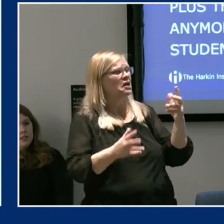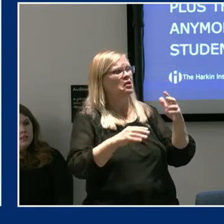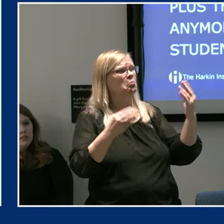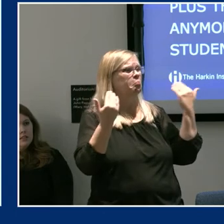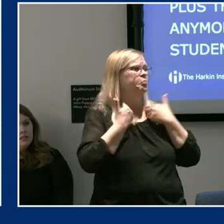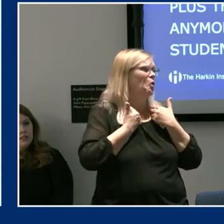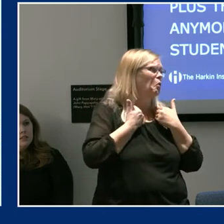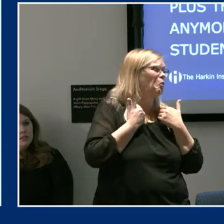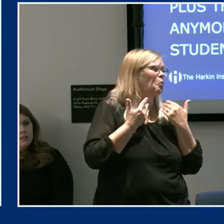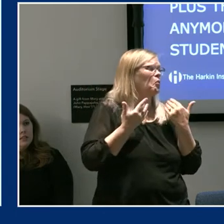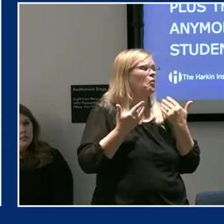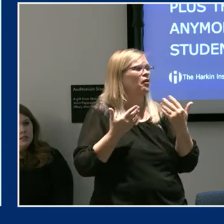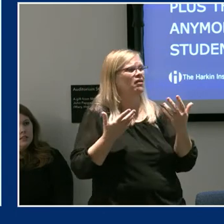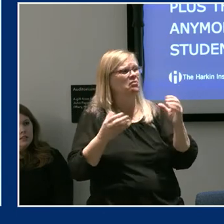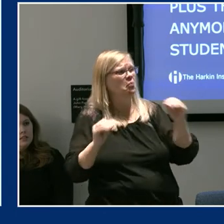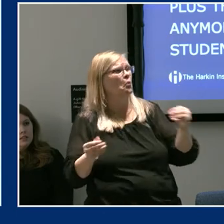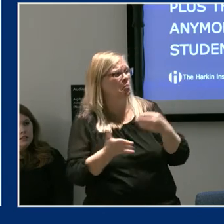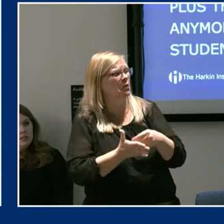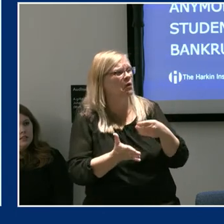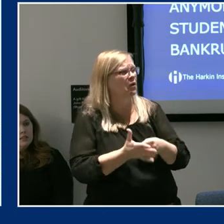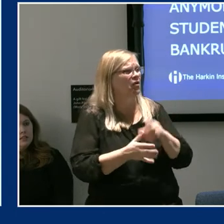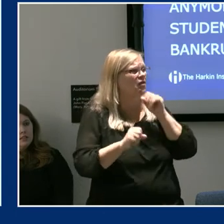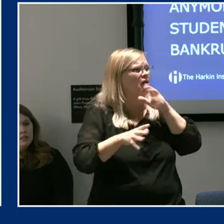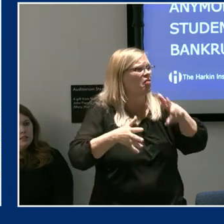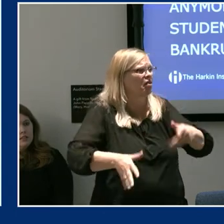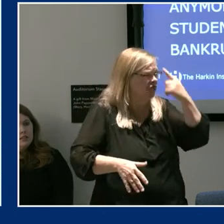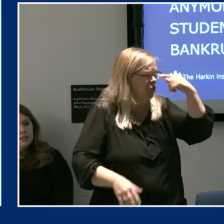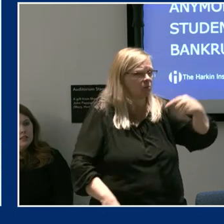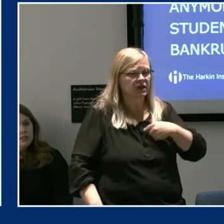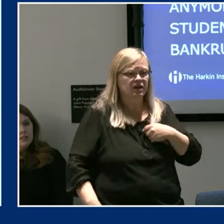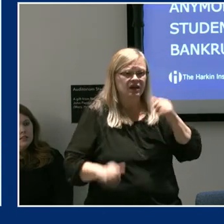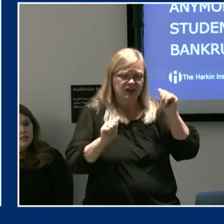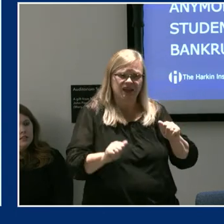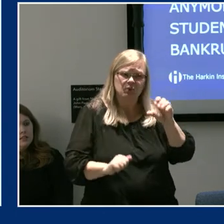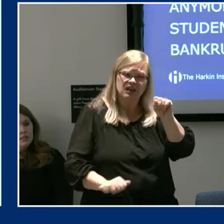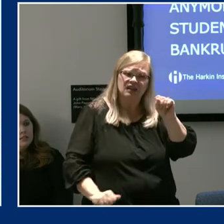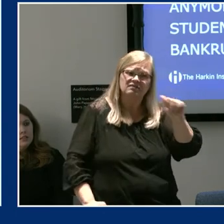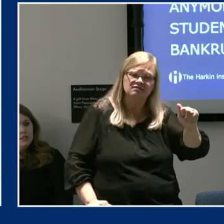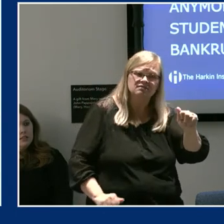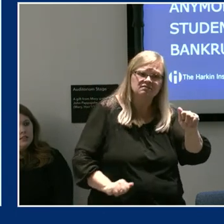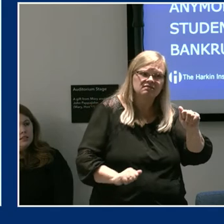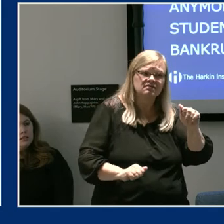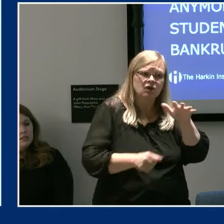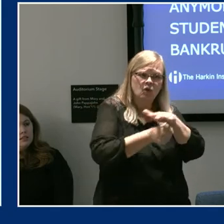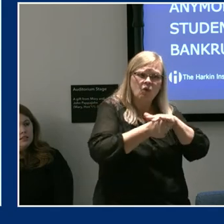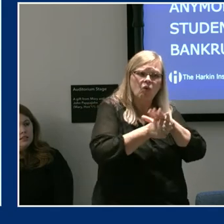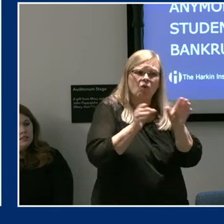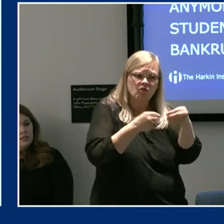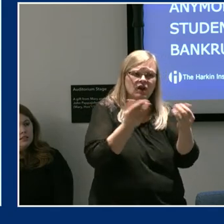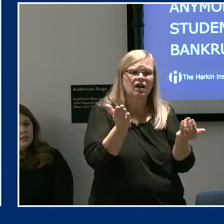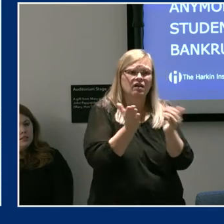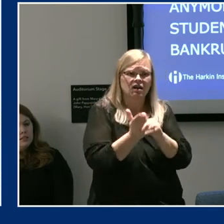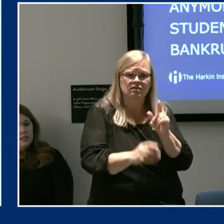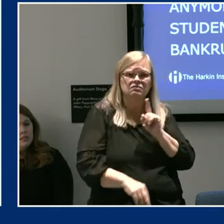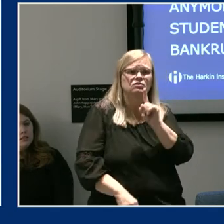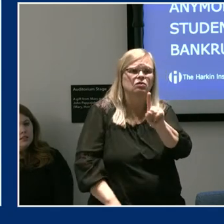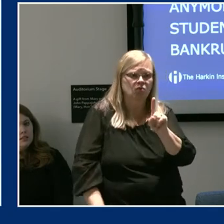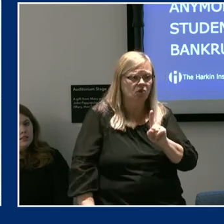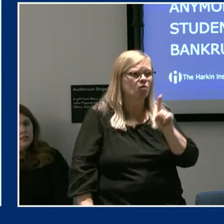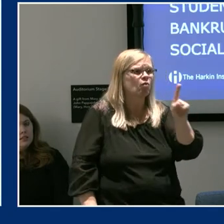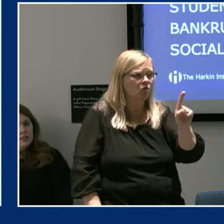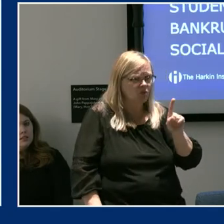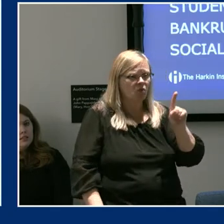nothing there for me. Can we get the Social Security Administration local offices, again, to